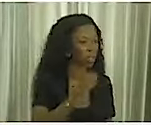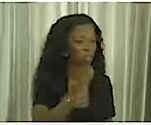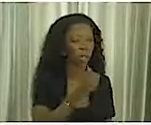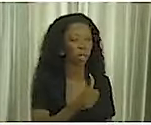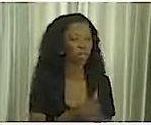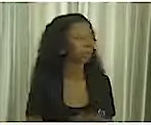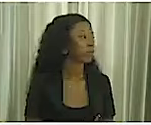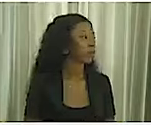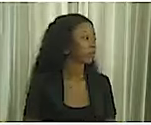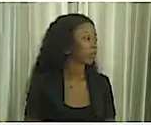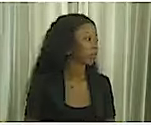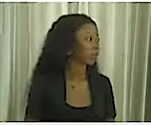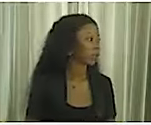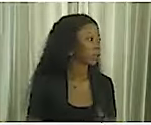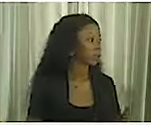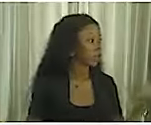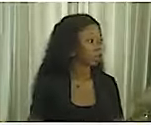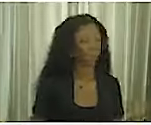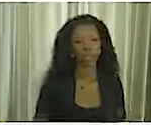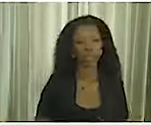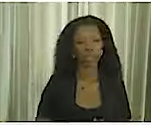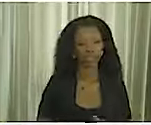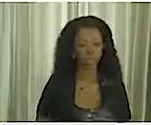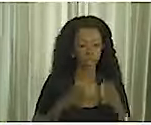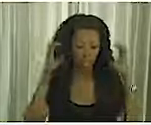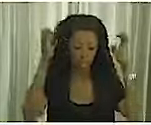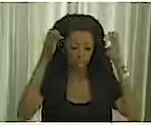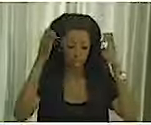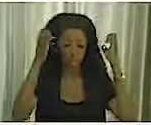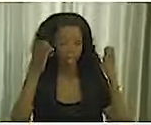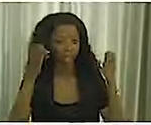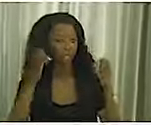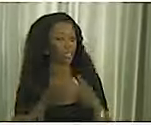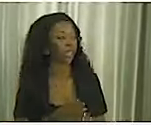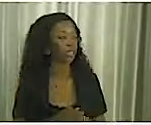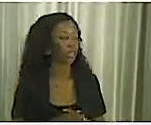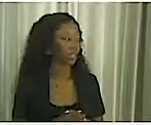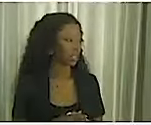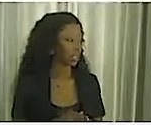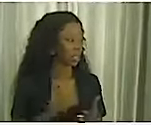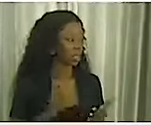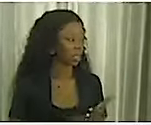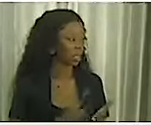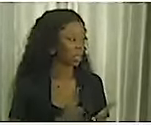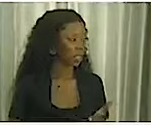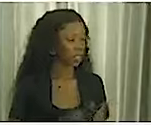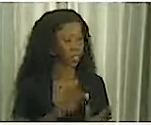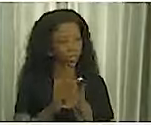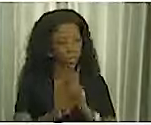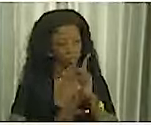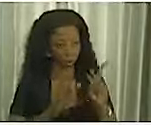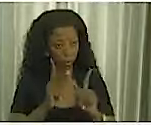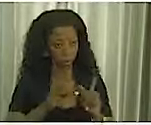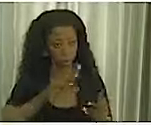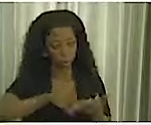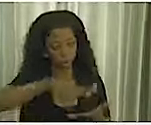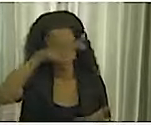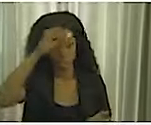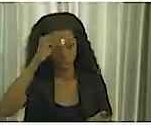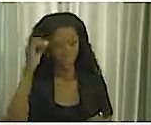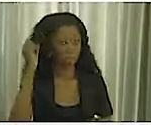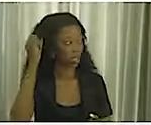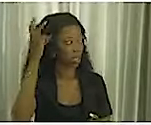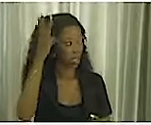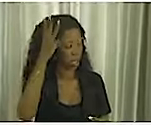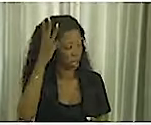So if you want to talk about civic education, not so just the ordinary man they go attack, some of the educated elites, we need